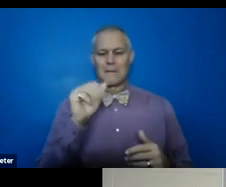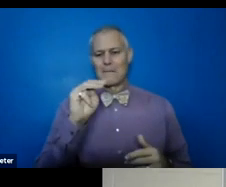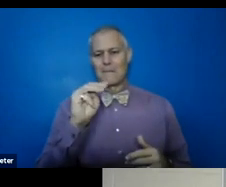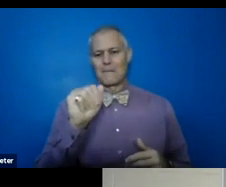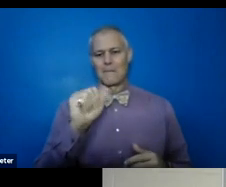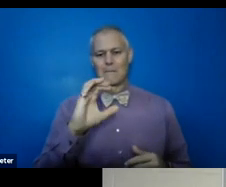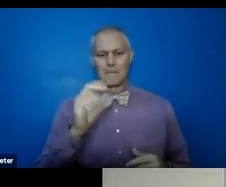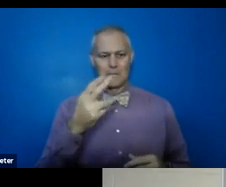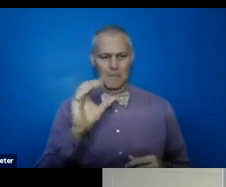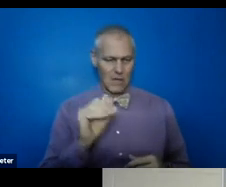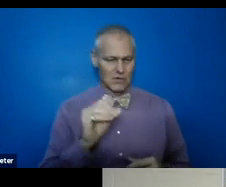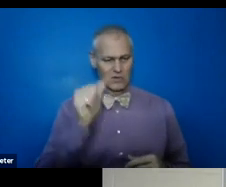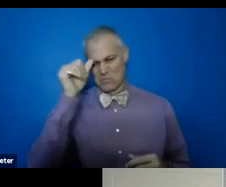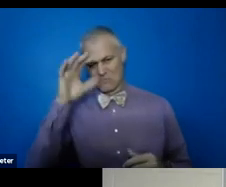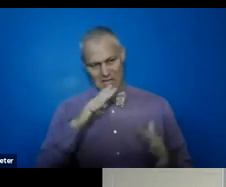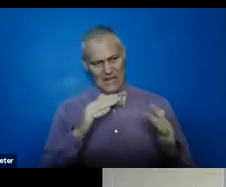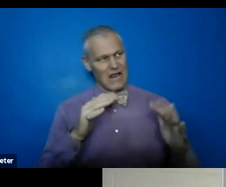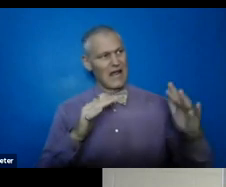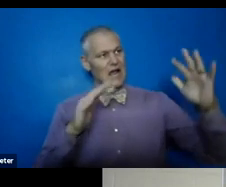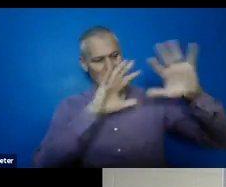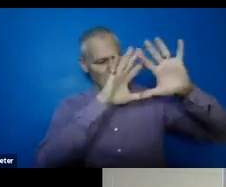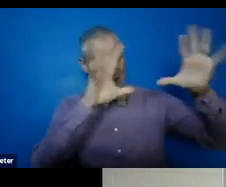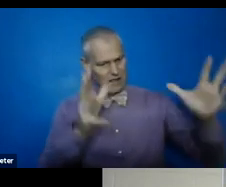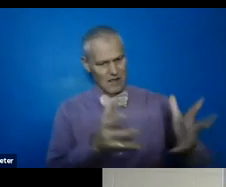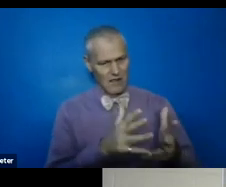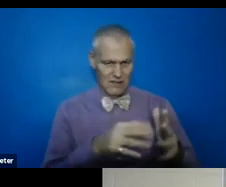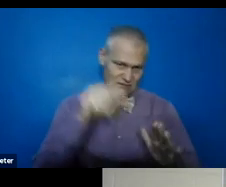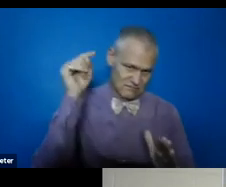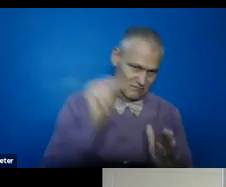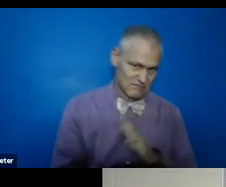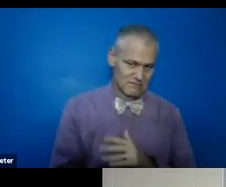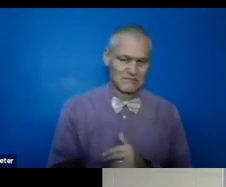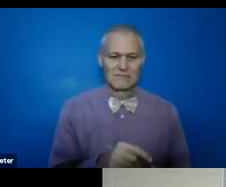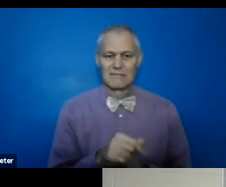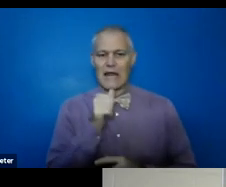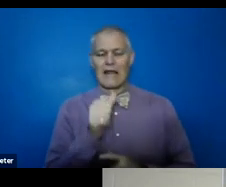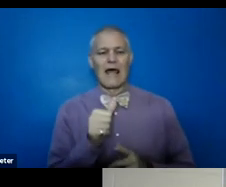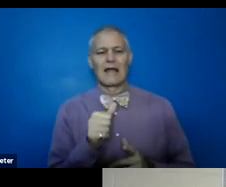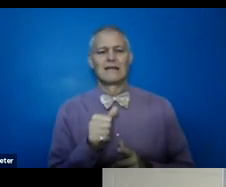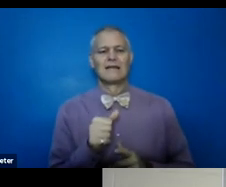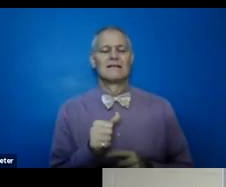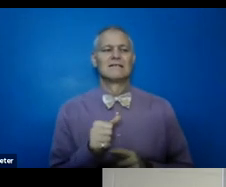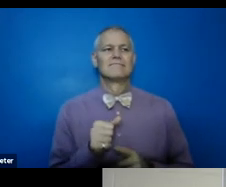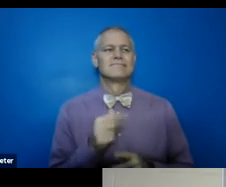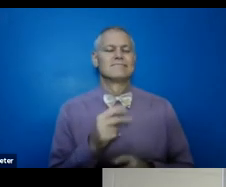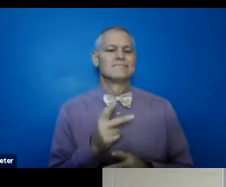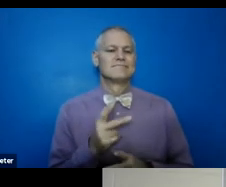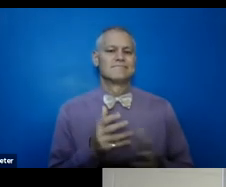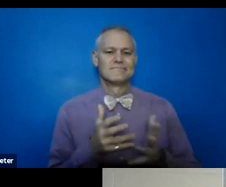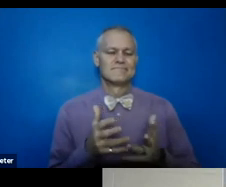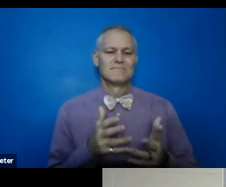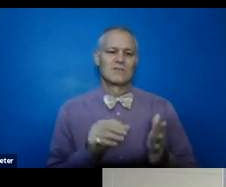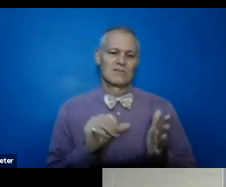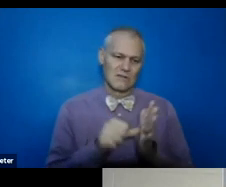the highest levels of power, is like still entrenched. You're just like not dealing with people who are then being reinforced by the